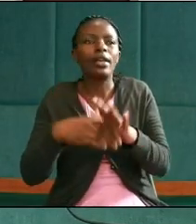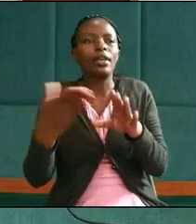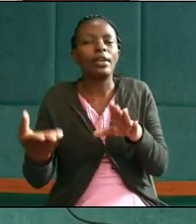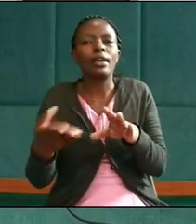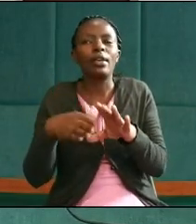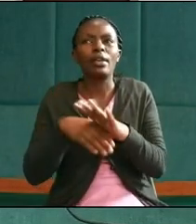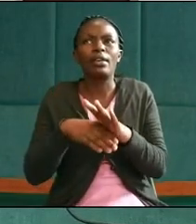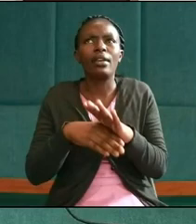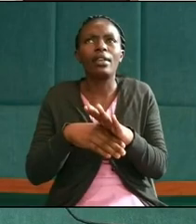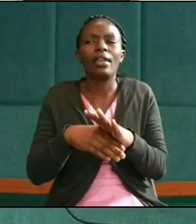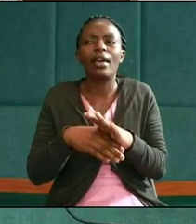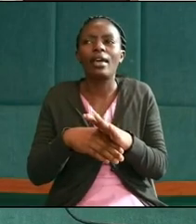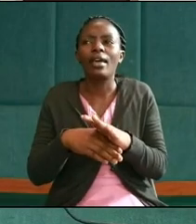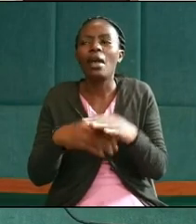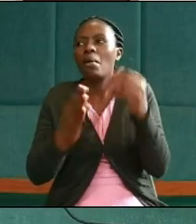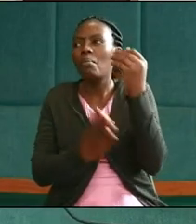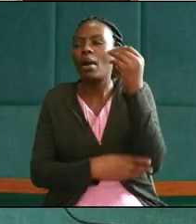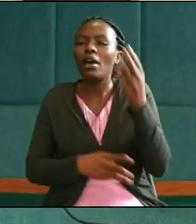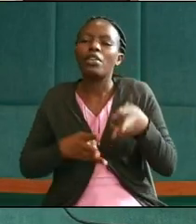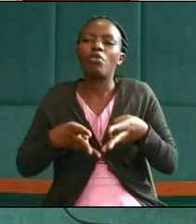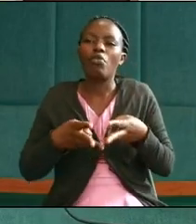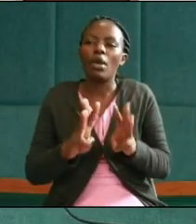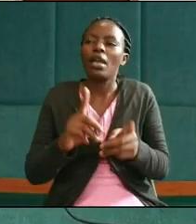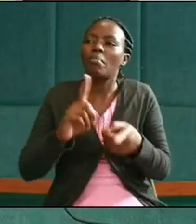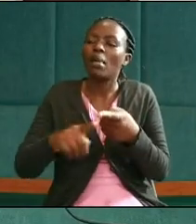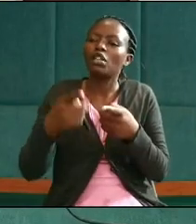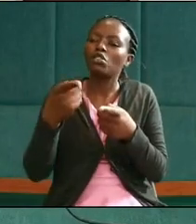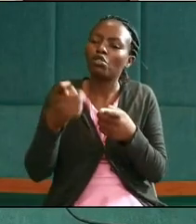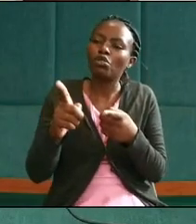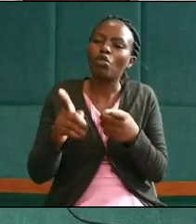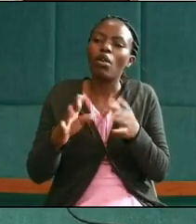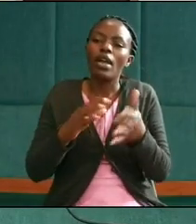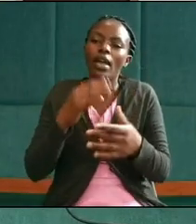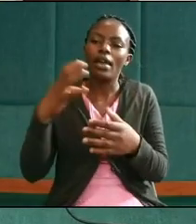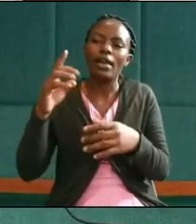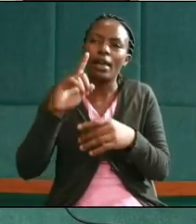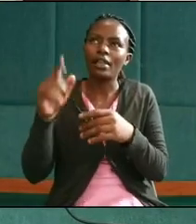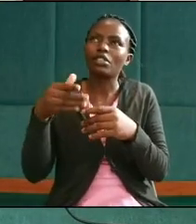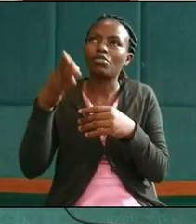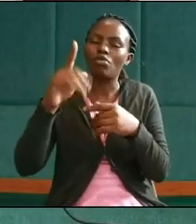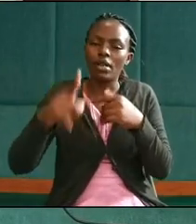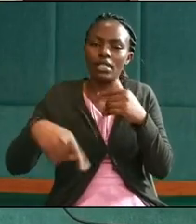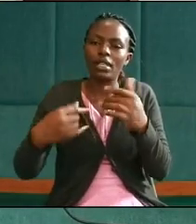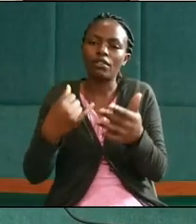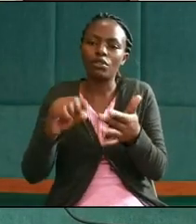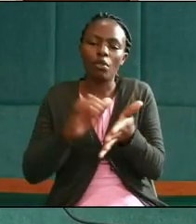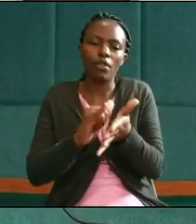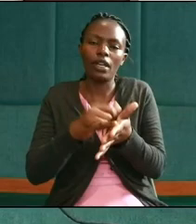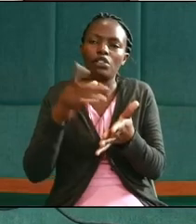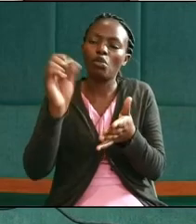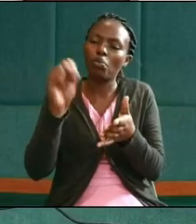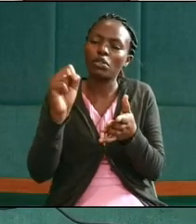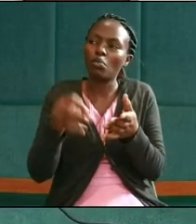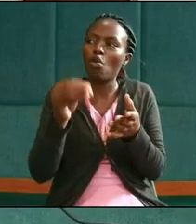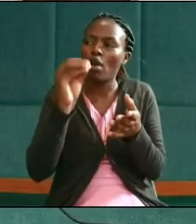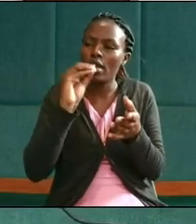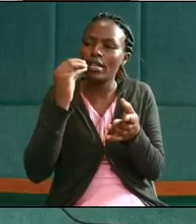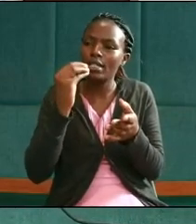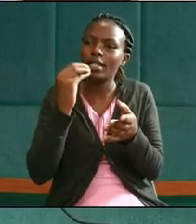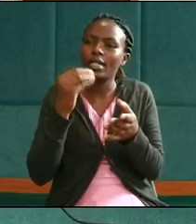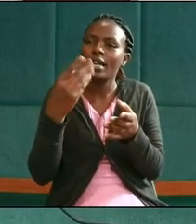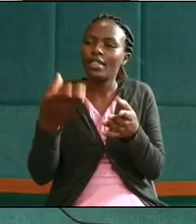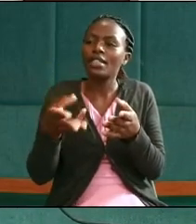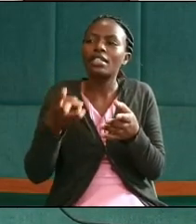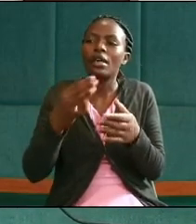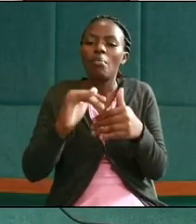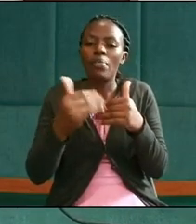the Lord. But let a man examine himself, so let him eat of the bread and drink of the cup. So,